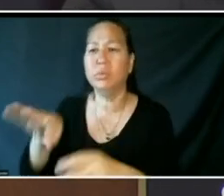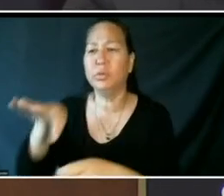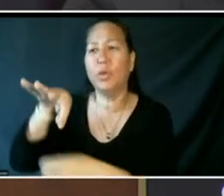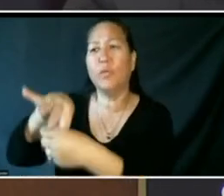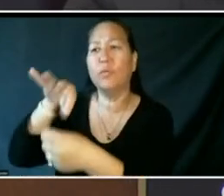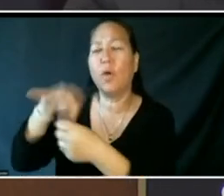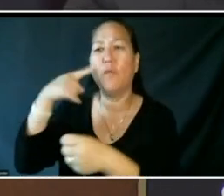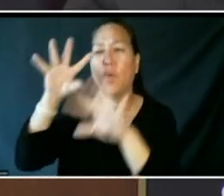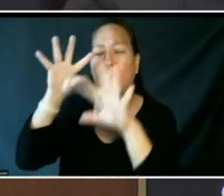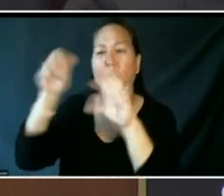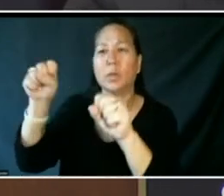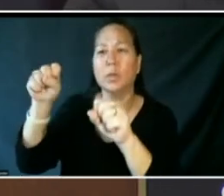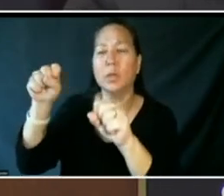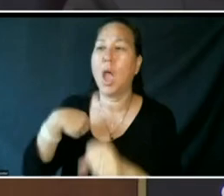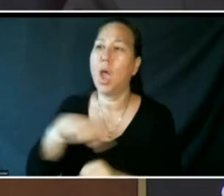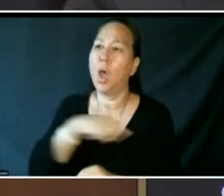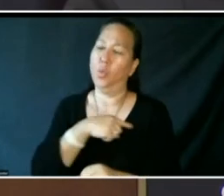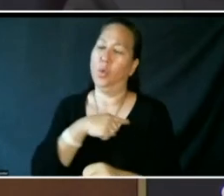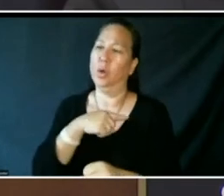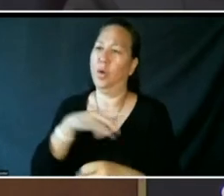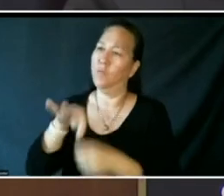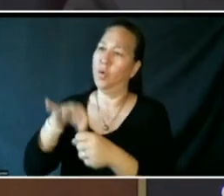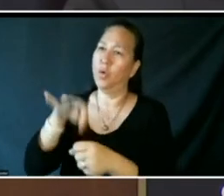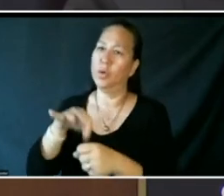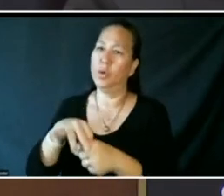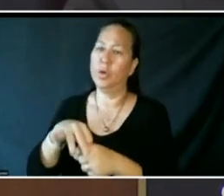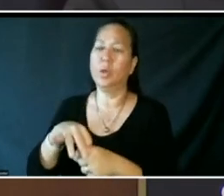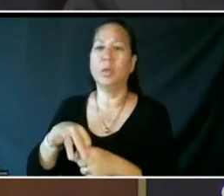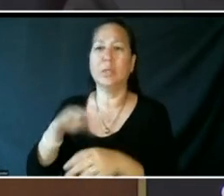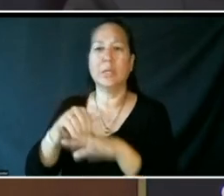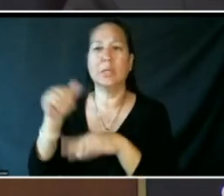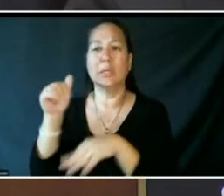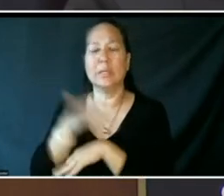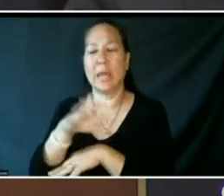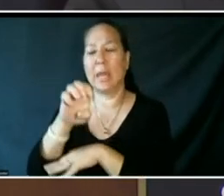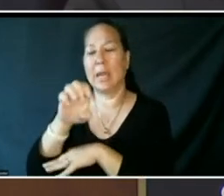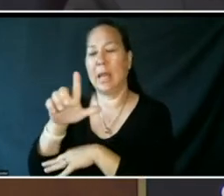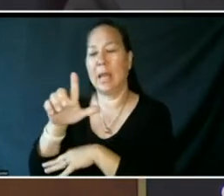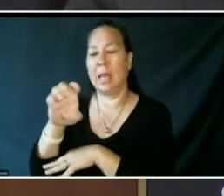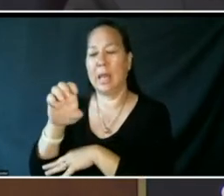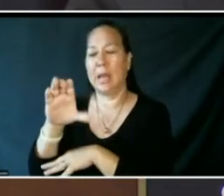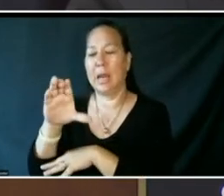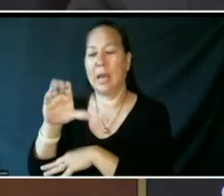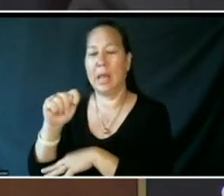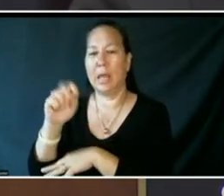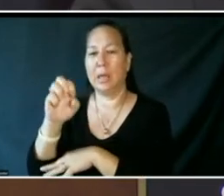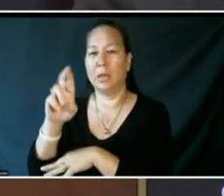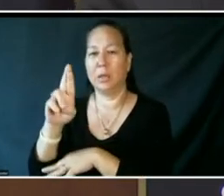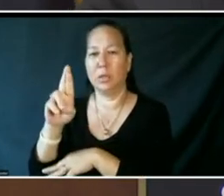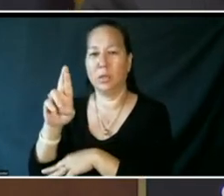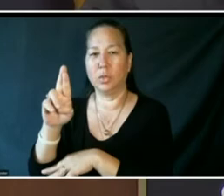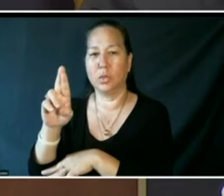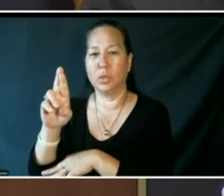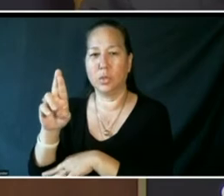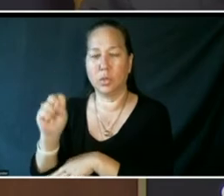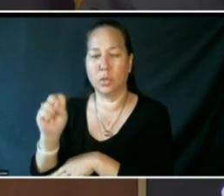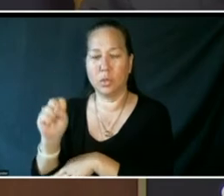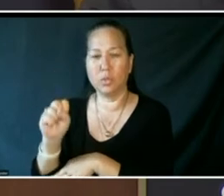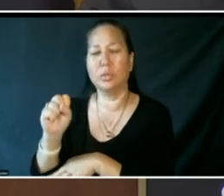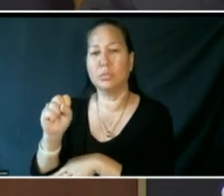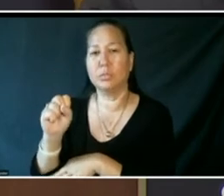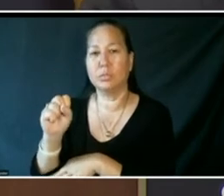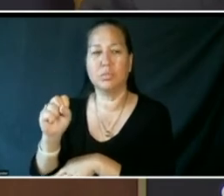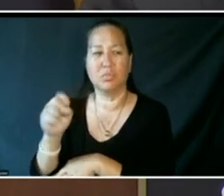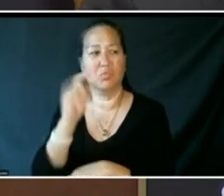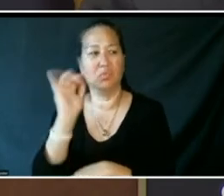actually voting to send electors pledged to our preferred candidate to the Electoral College. In December, the electors in each